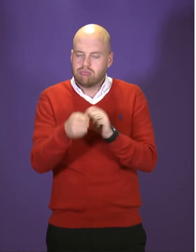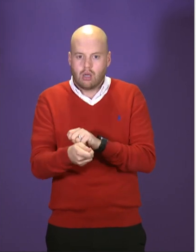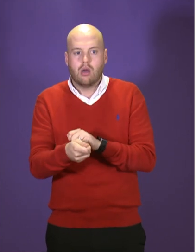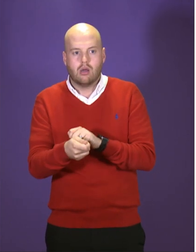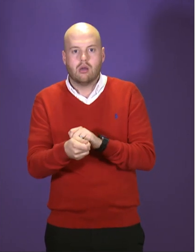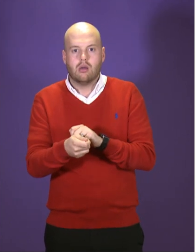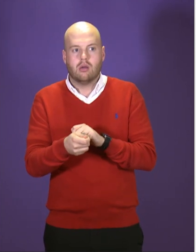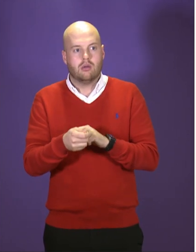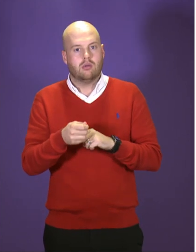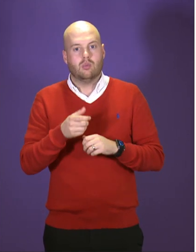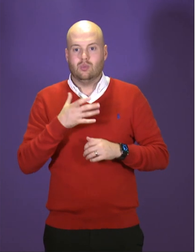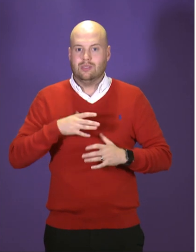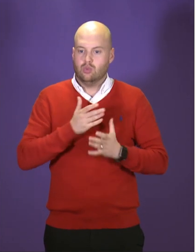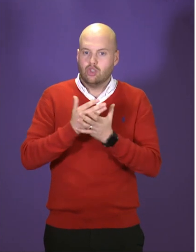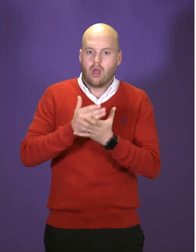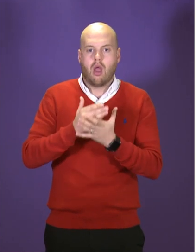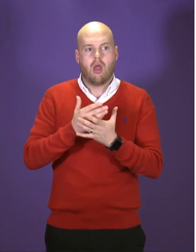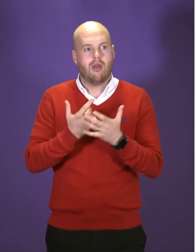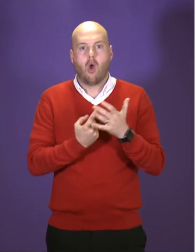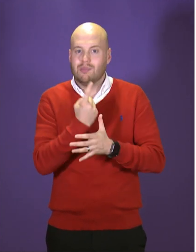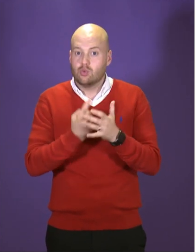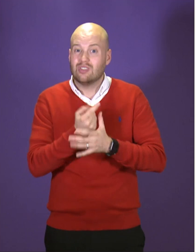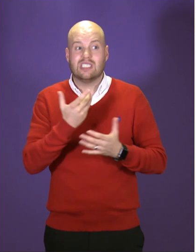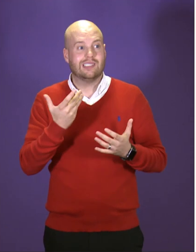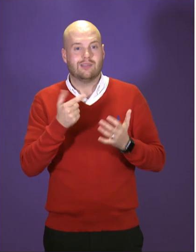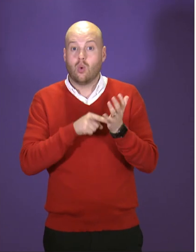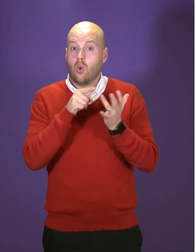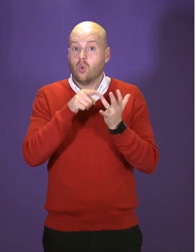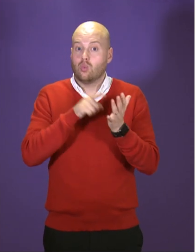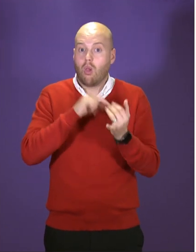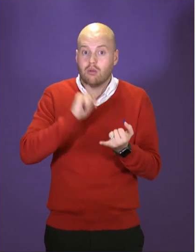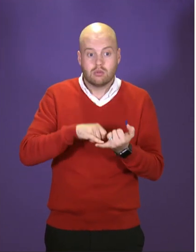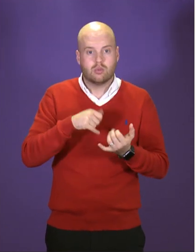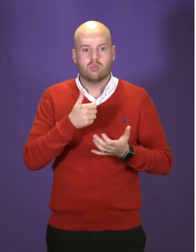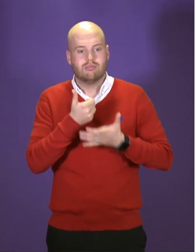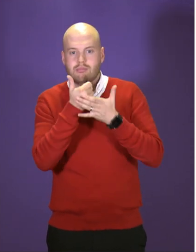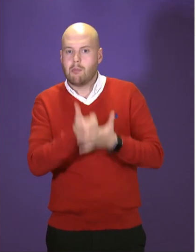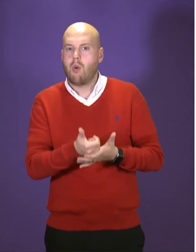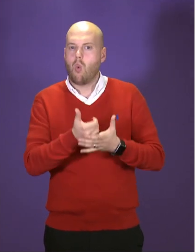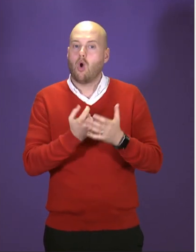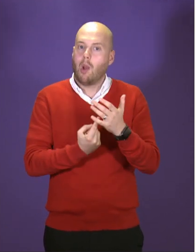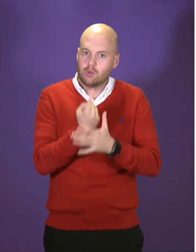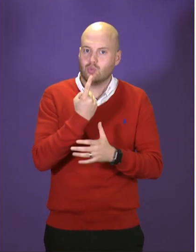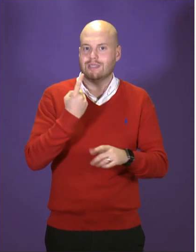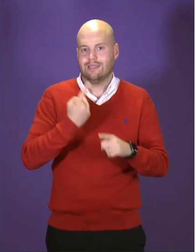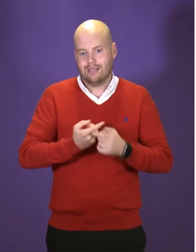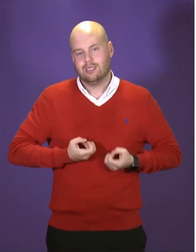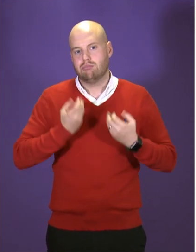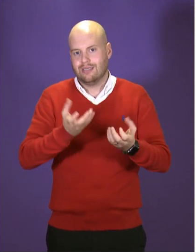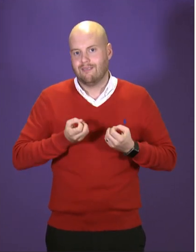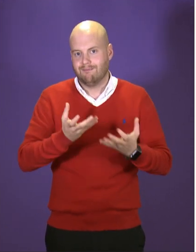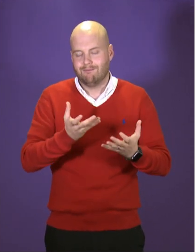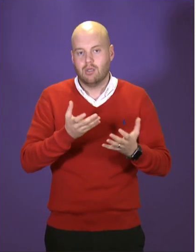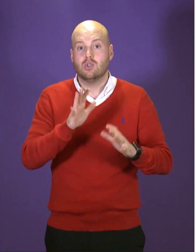widely the tools and the opportunities that support creativity and expressiveness, the City Council has come